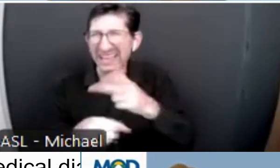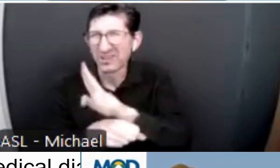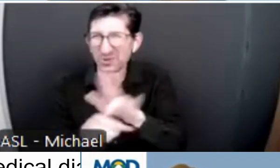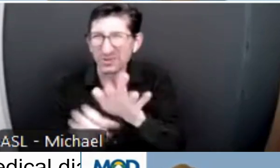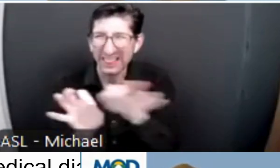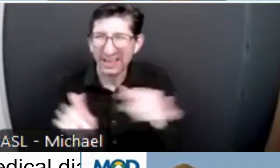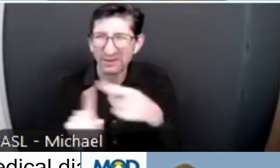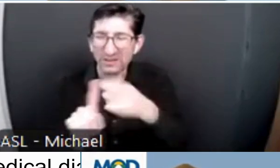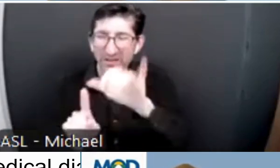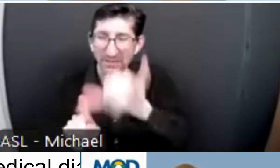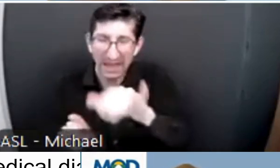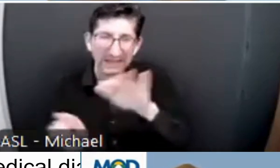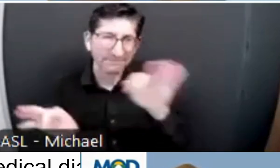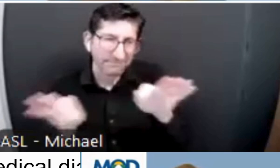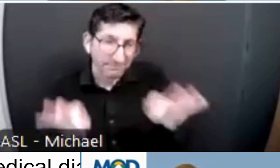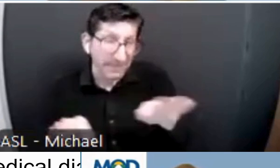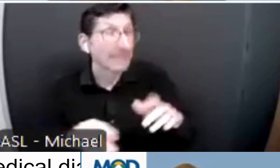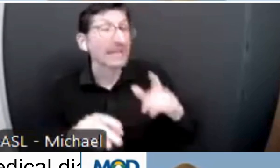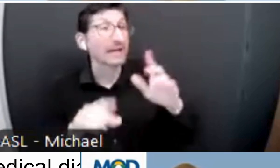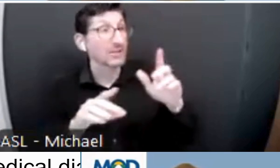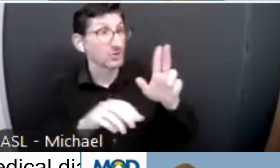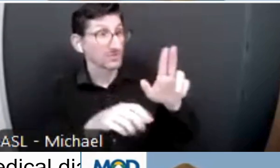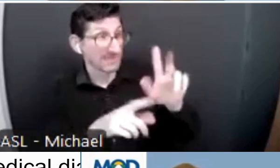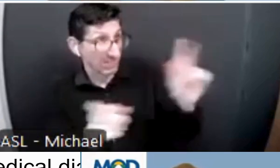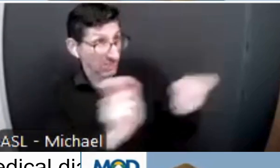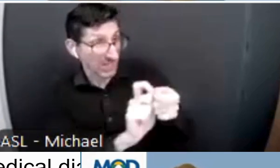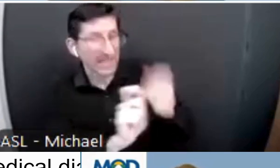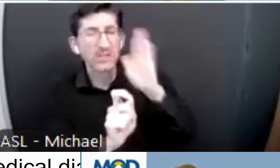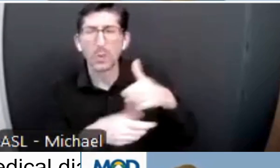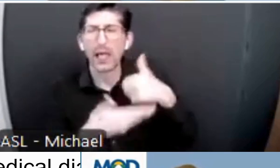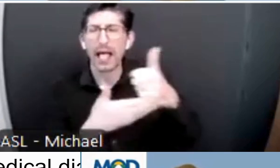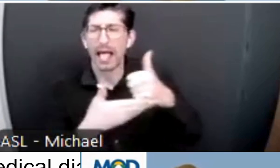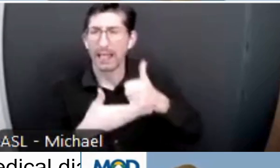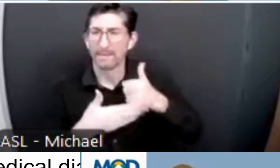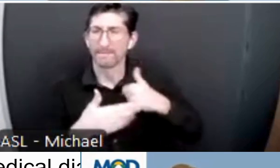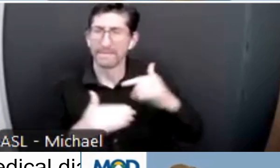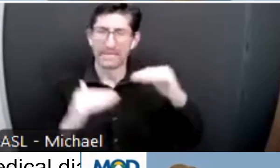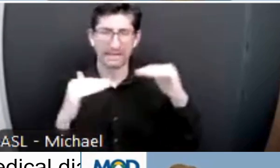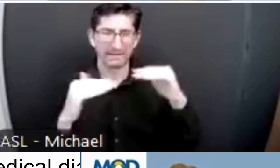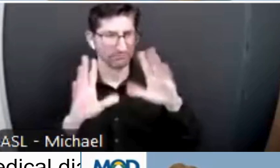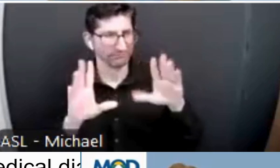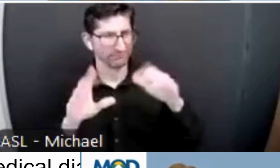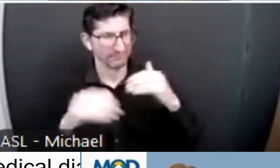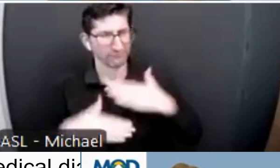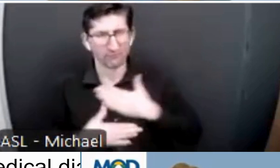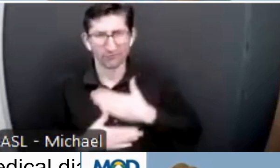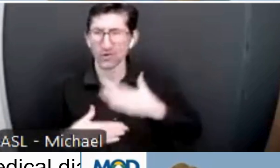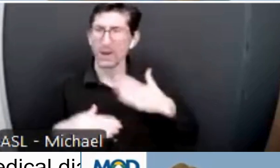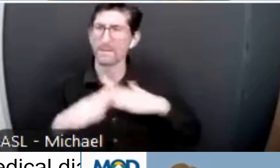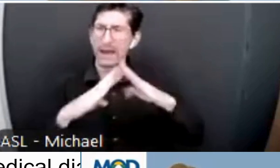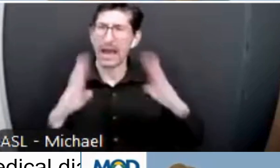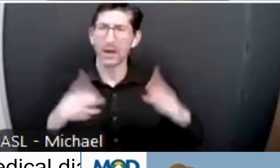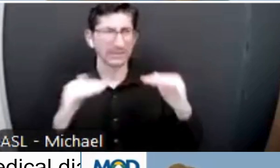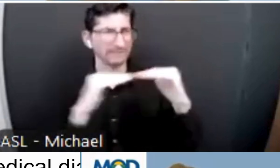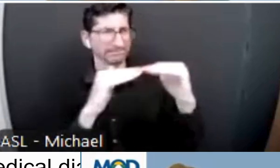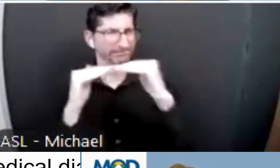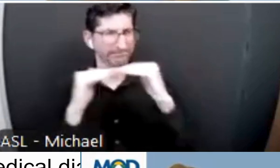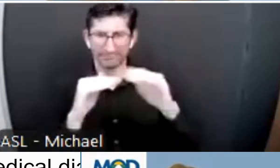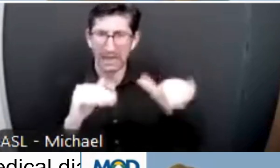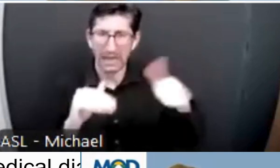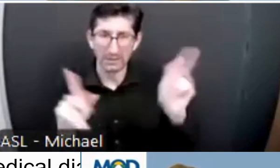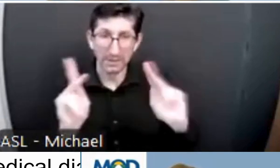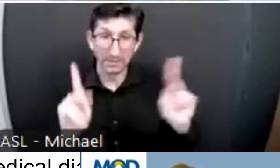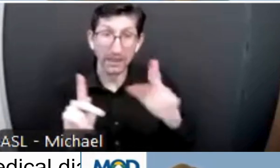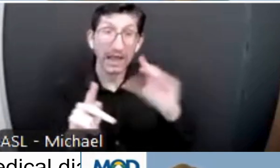providing this change will help you equally use, enjoy, or access your housing. And it's also helpful to request an